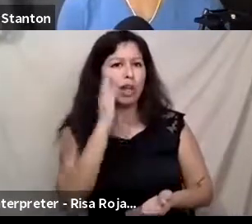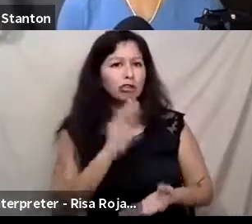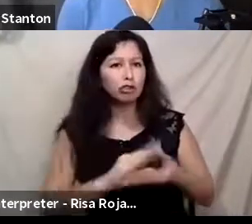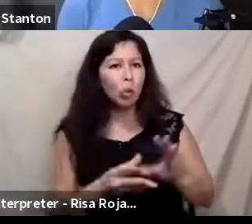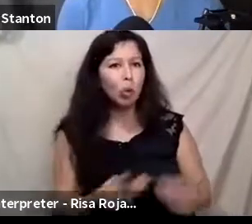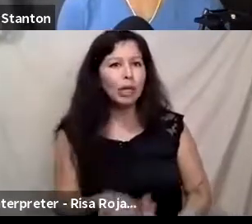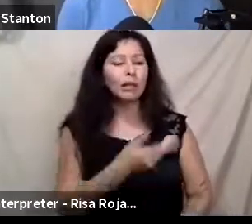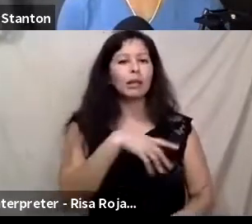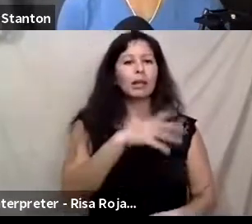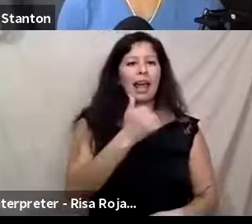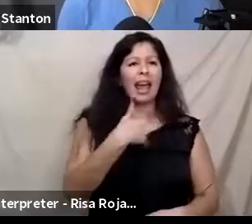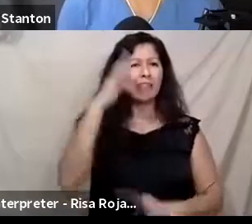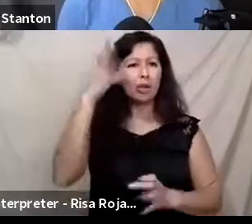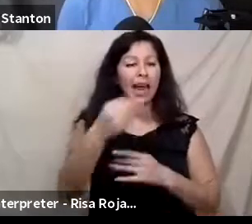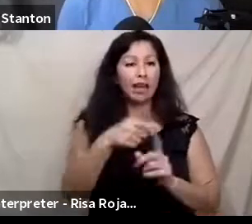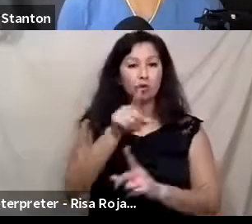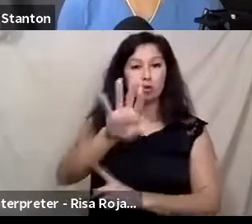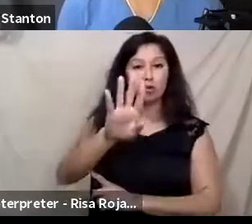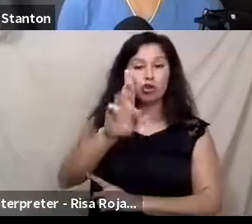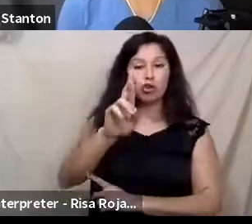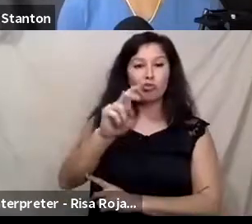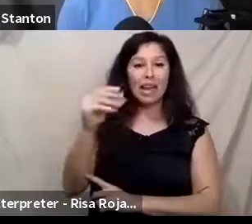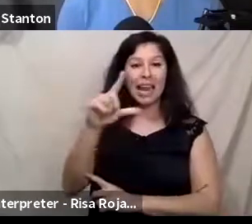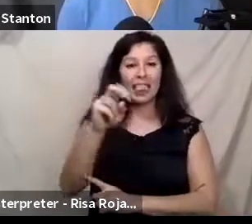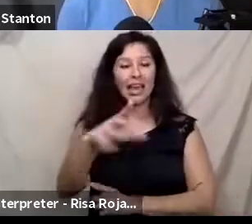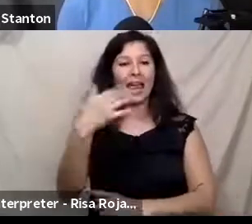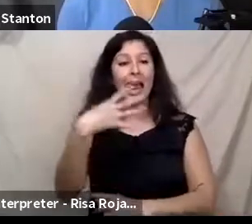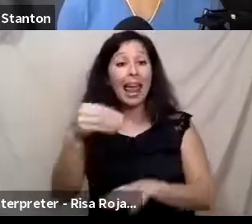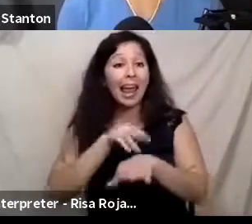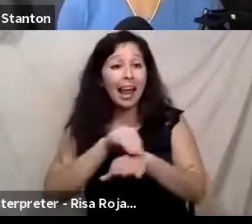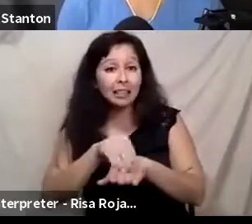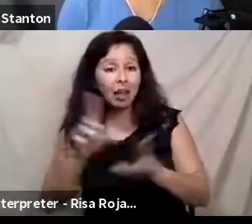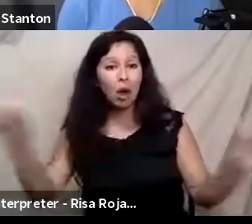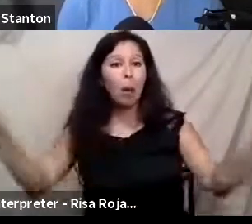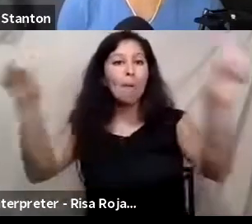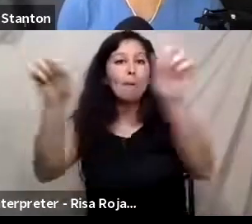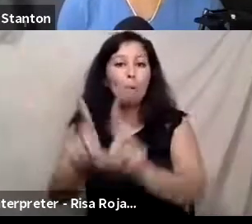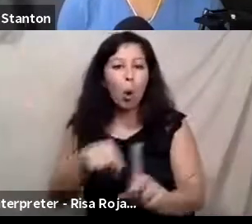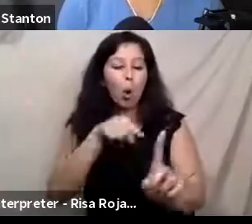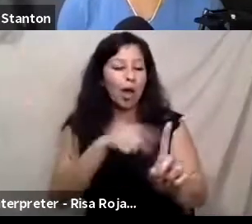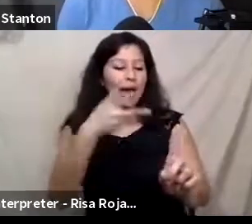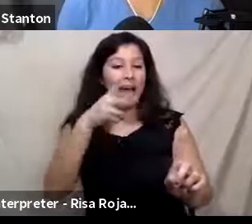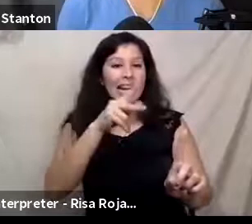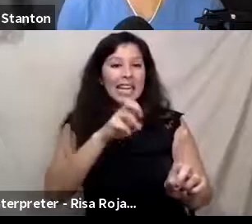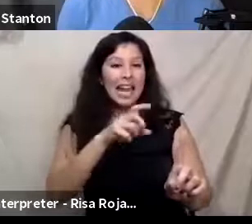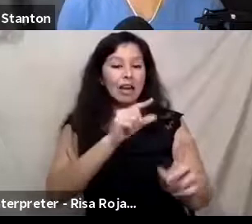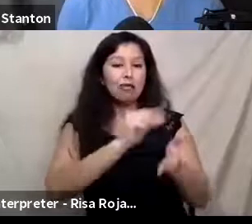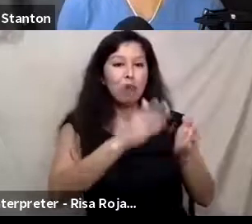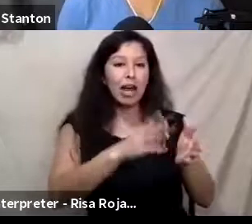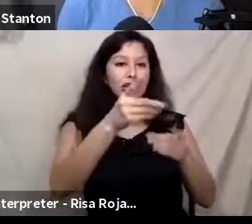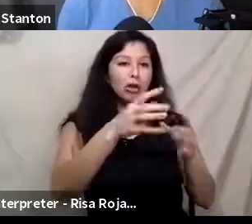creative, and to Renee and Glenn's point, and the consultant, somebody that deeply knows the history and the